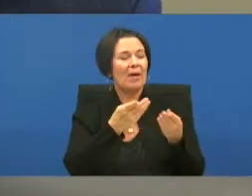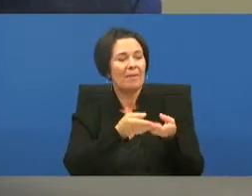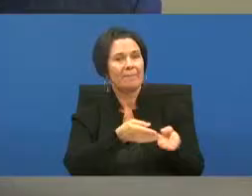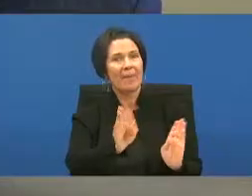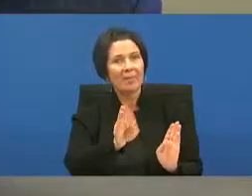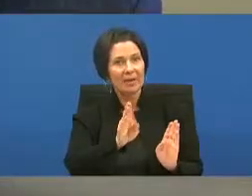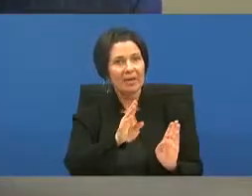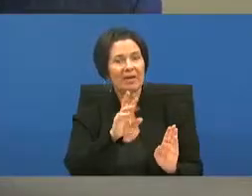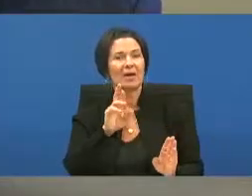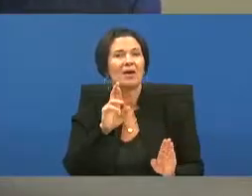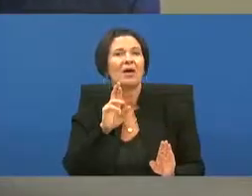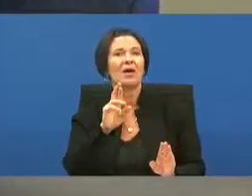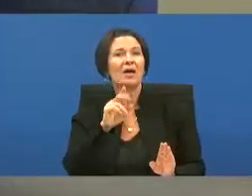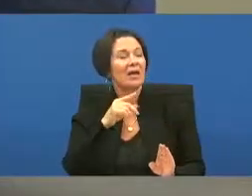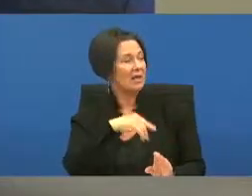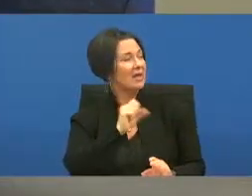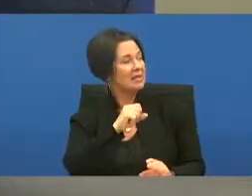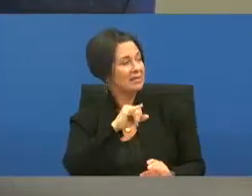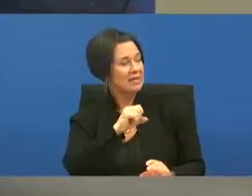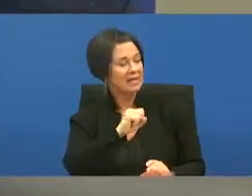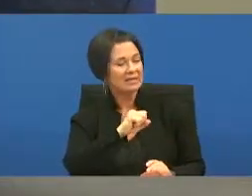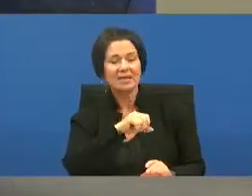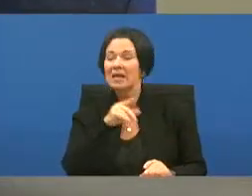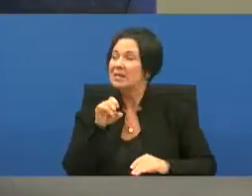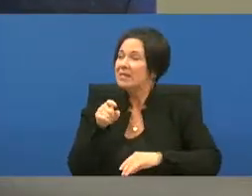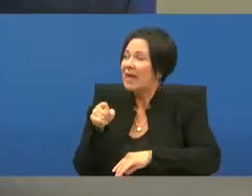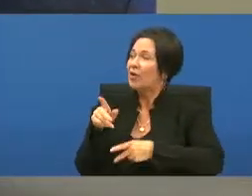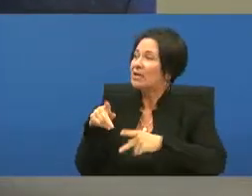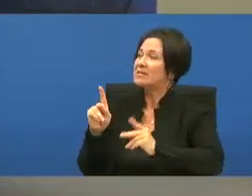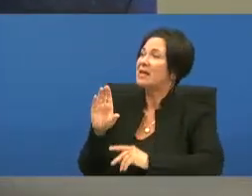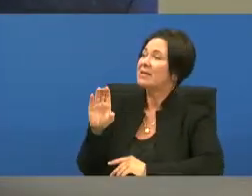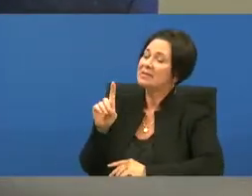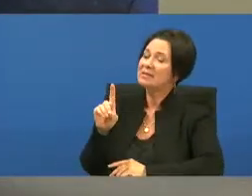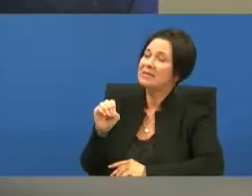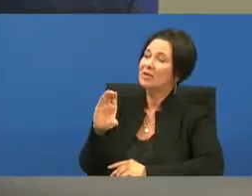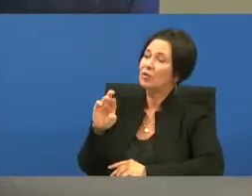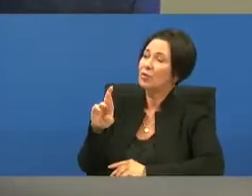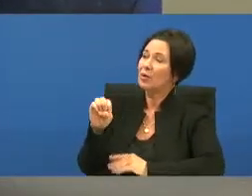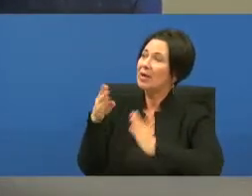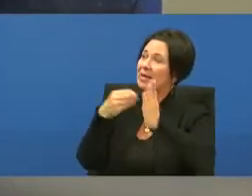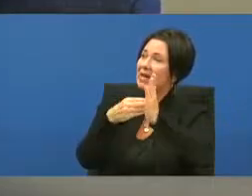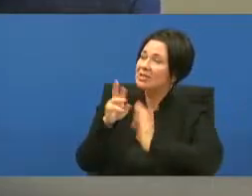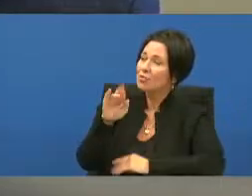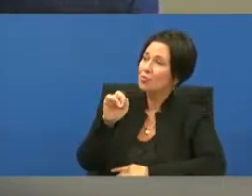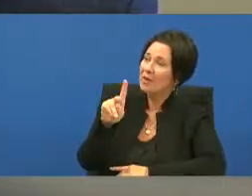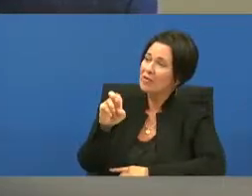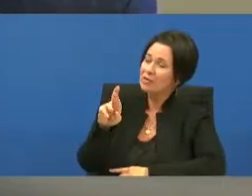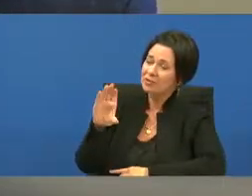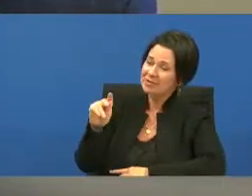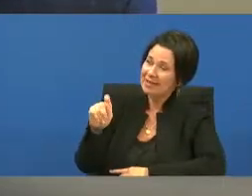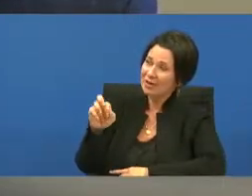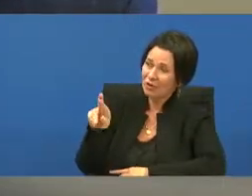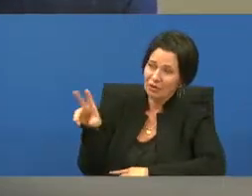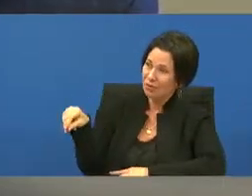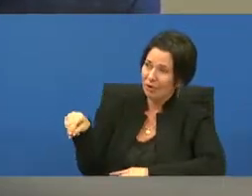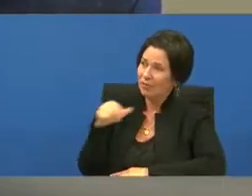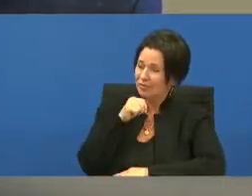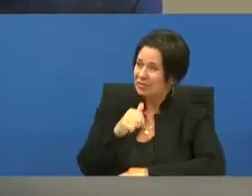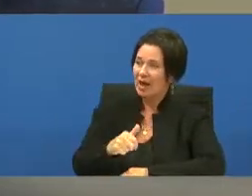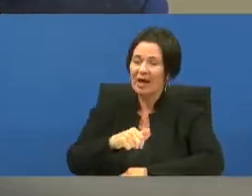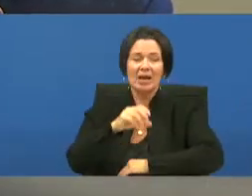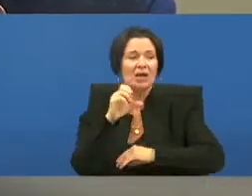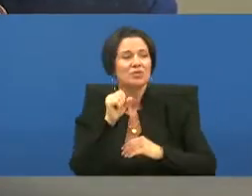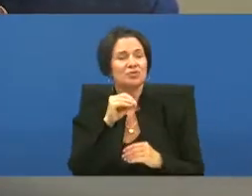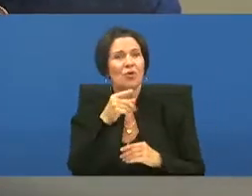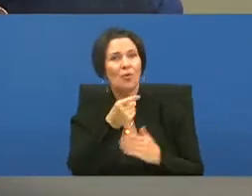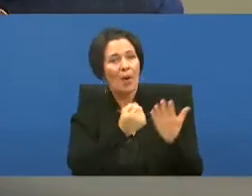River Center. It is. Is there a consent decree against the River Center, sir? No, there's not. So the bottom line to it is, in terms of